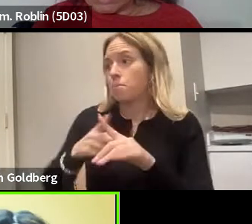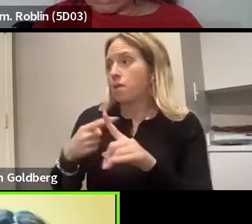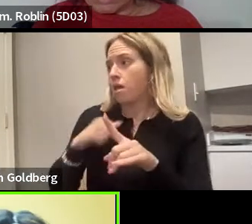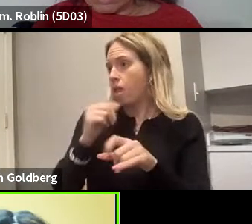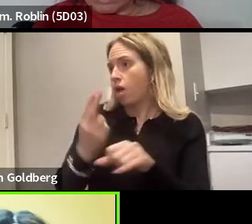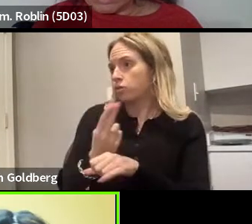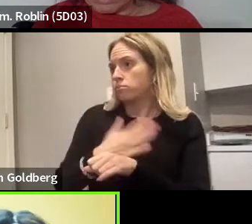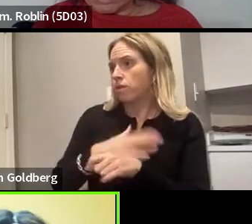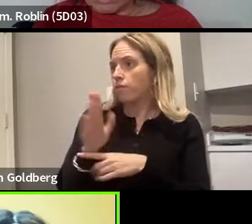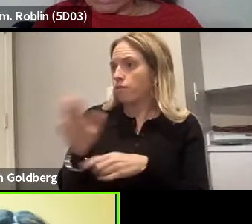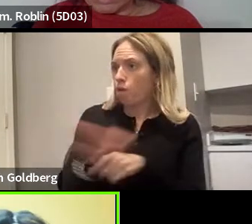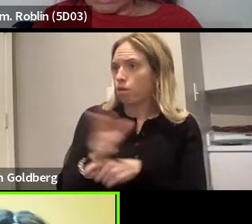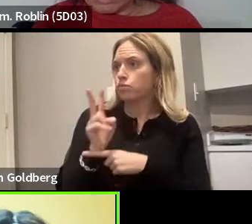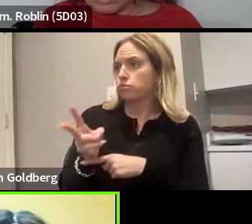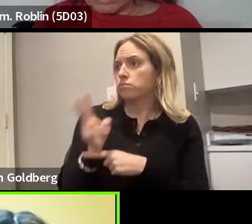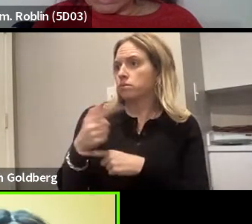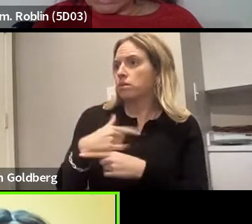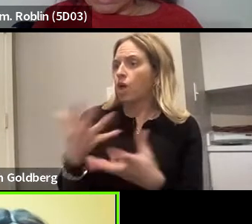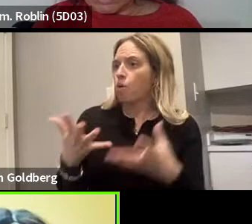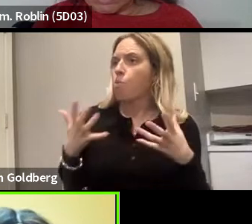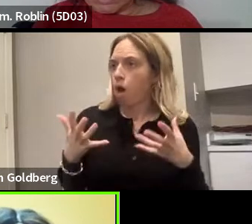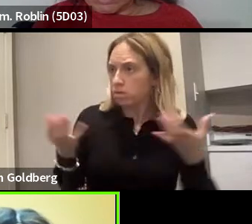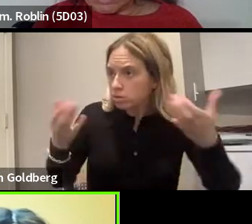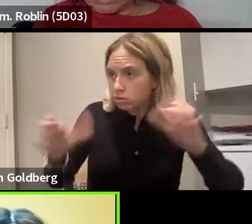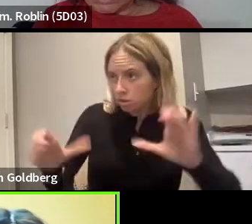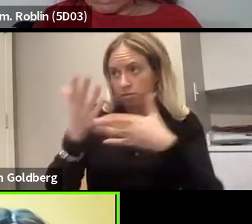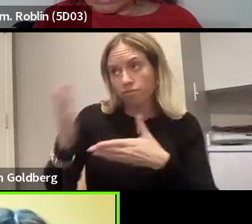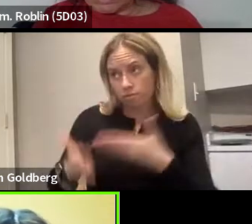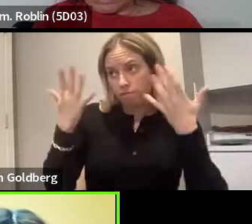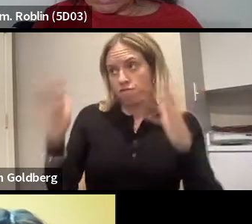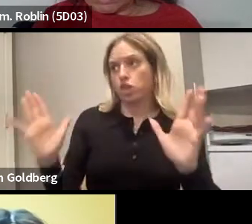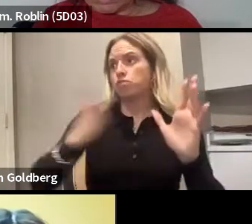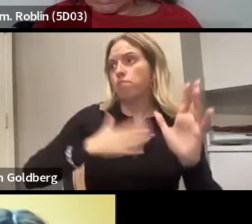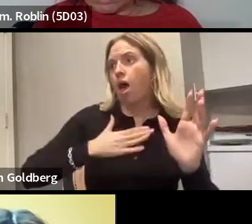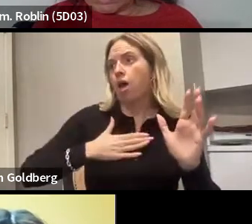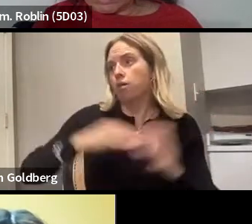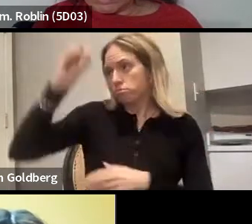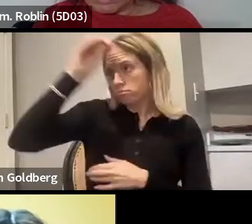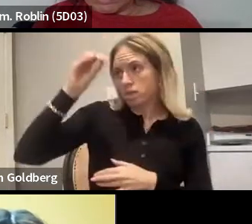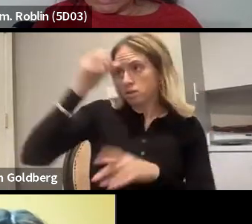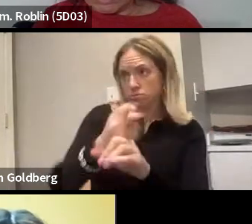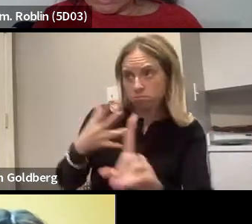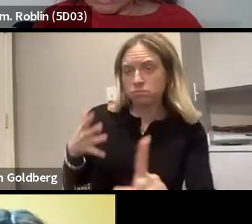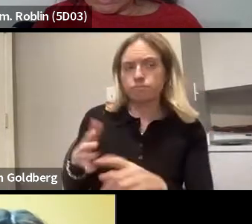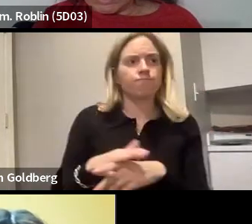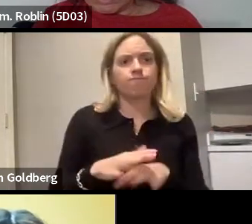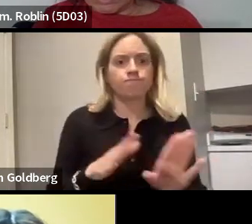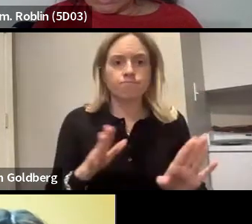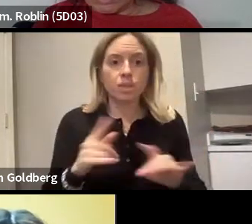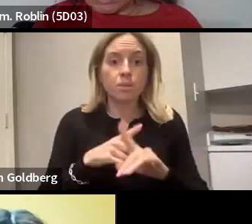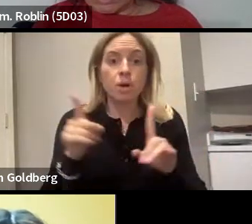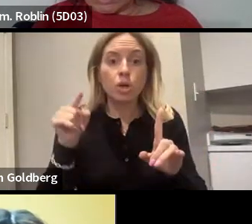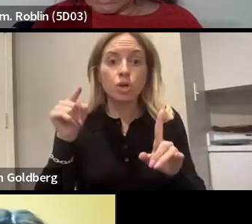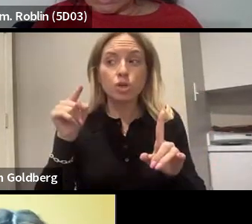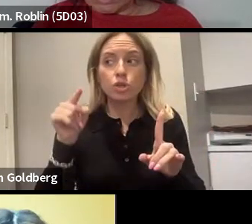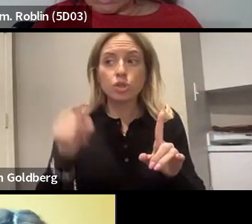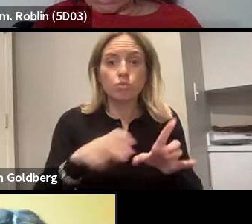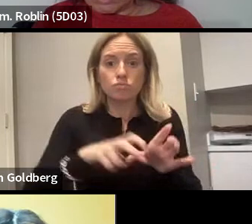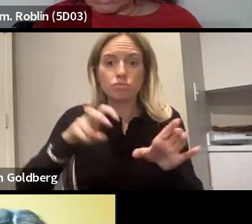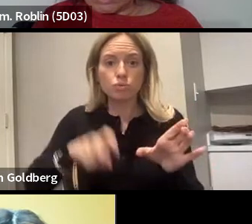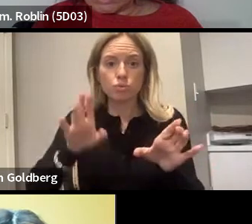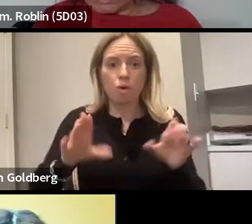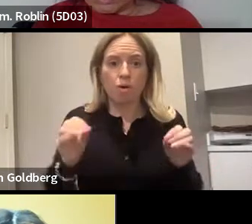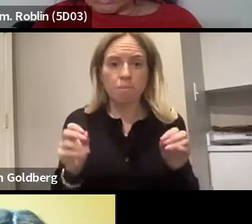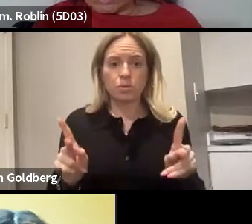exercise my full 2 minutes, and I'd like the opportunity to finish discussion. Unfortunately, you withdrew your opportunity